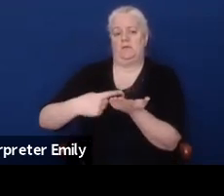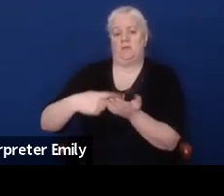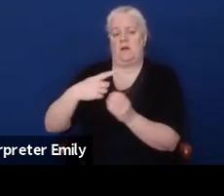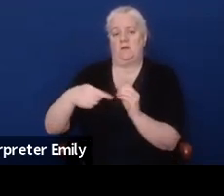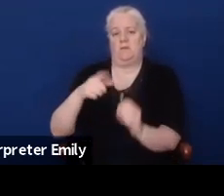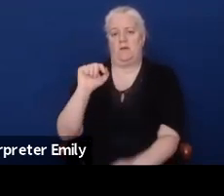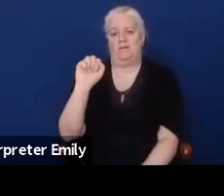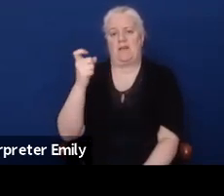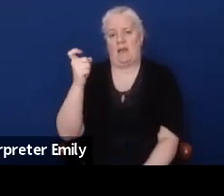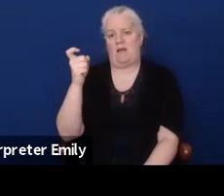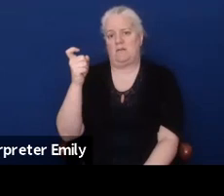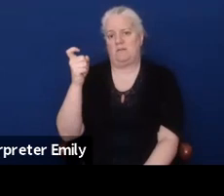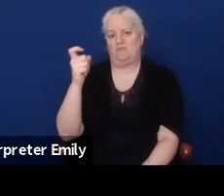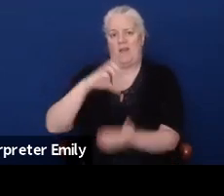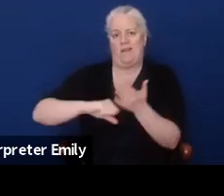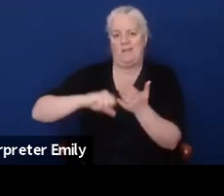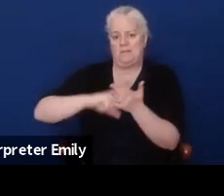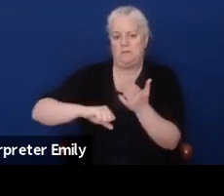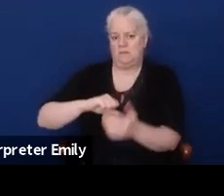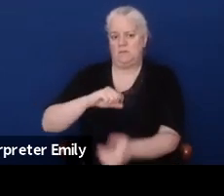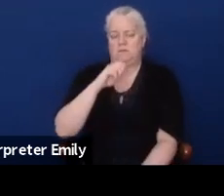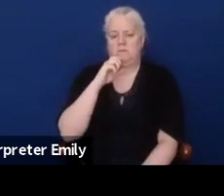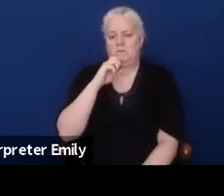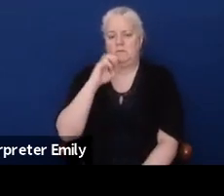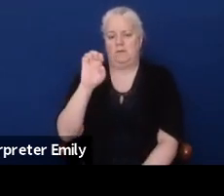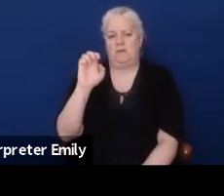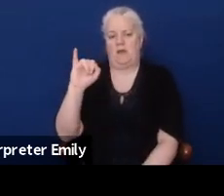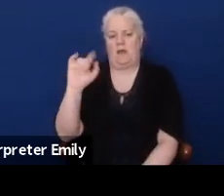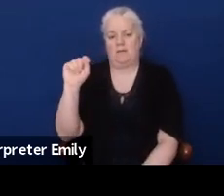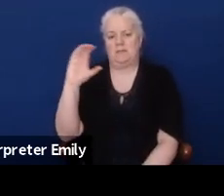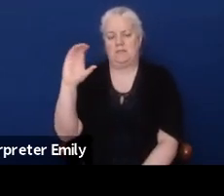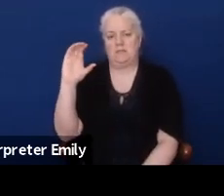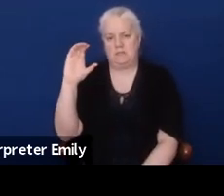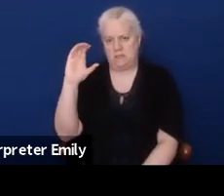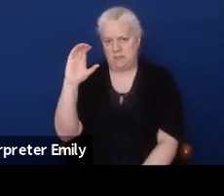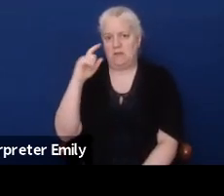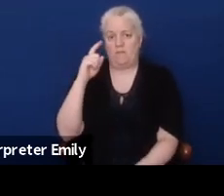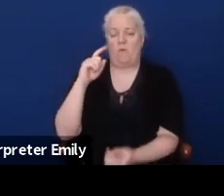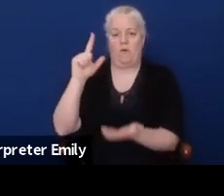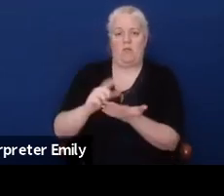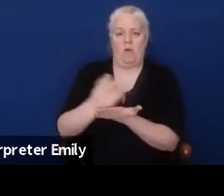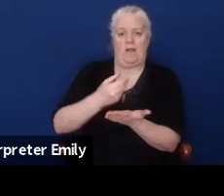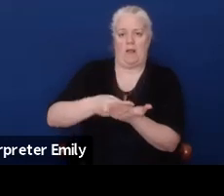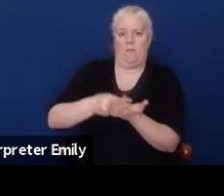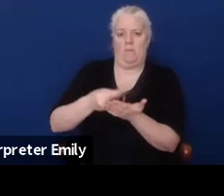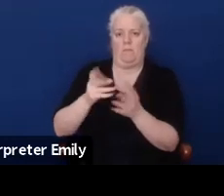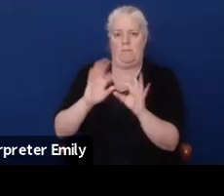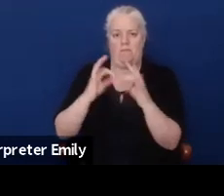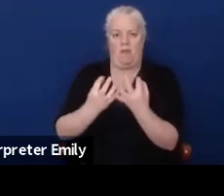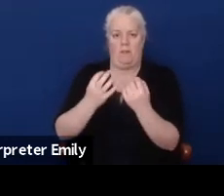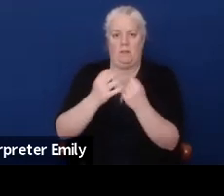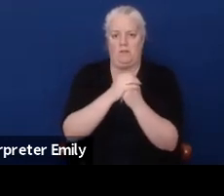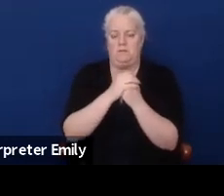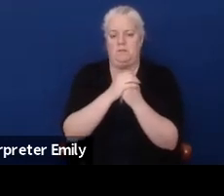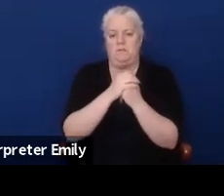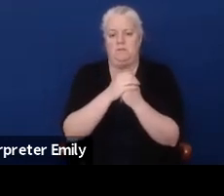credit. It's a tax refund for low income families. We provided a lot of information and resources